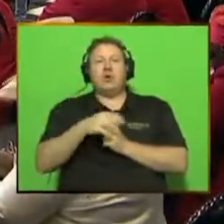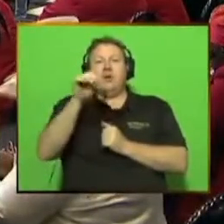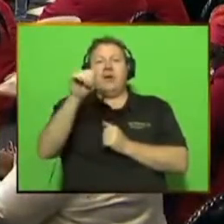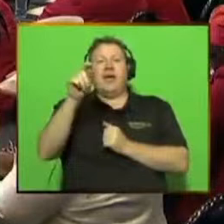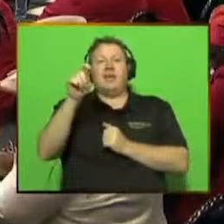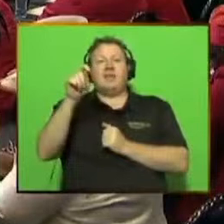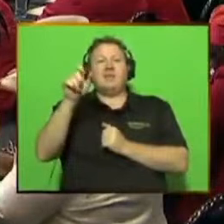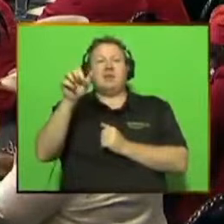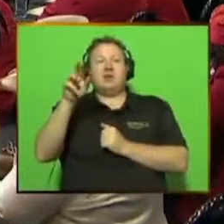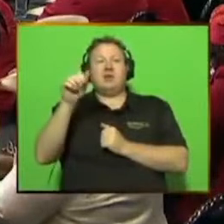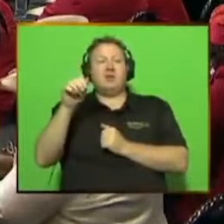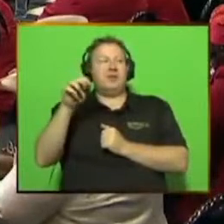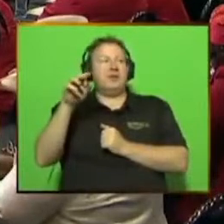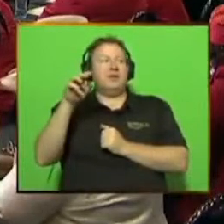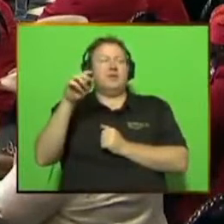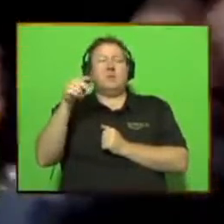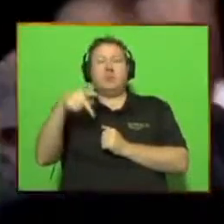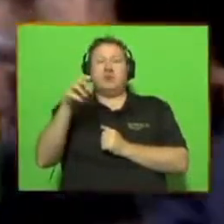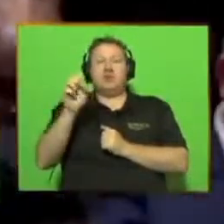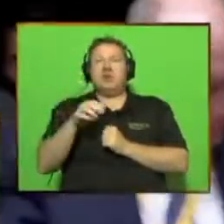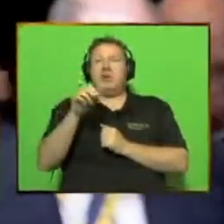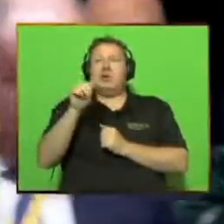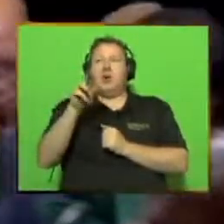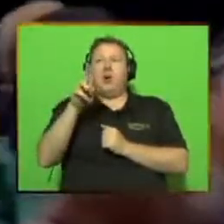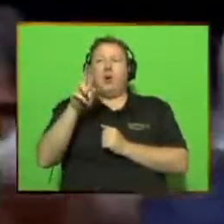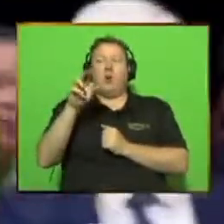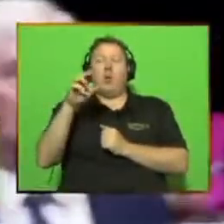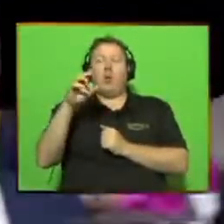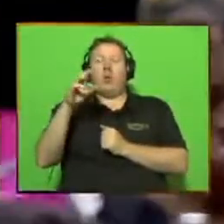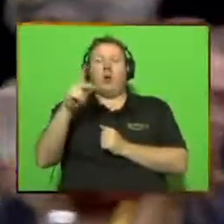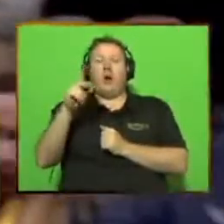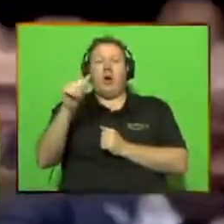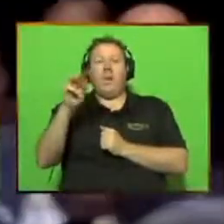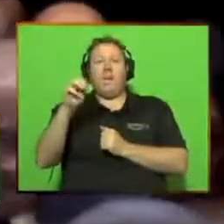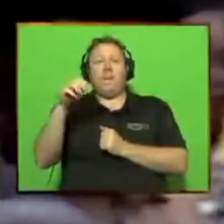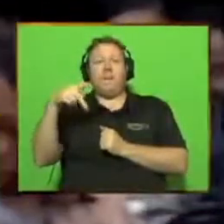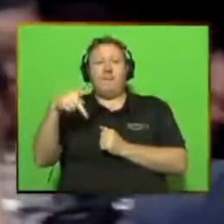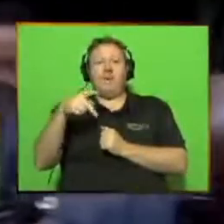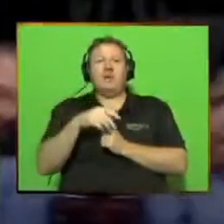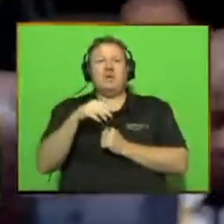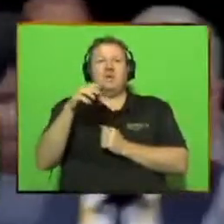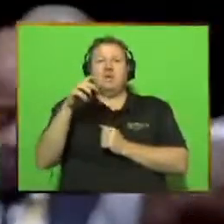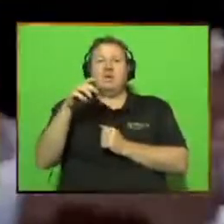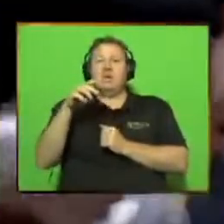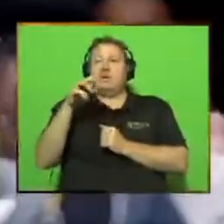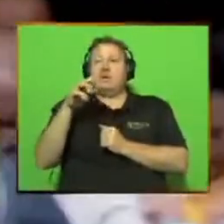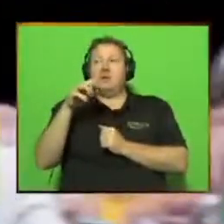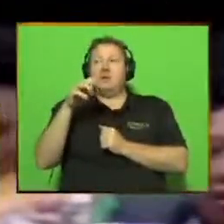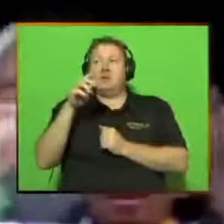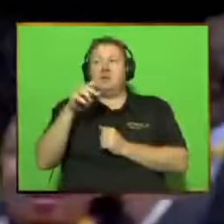PG. Ocamp, WAS. Bahrain, M. Bapti, EV.